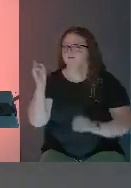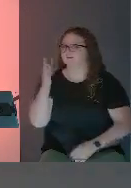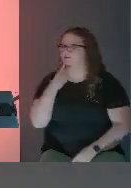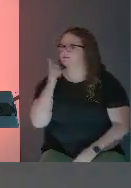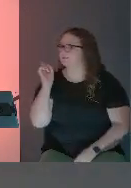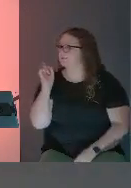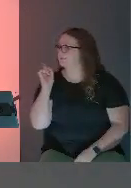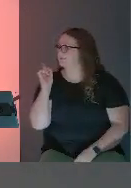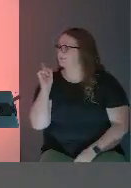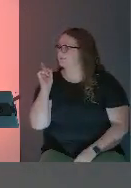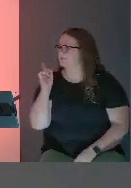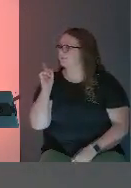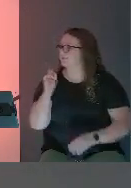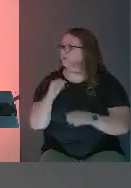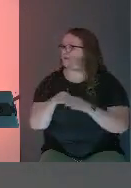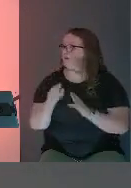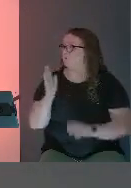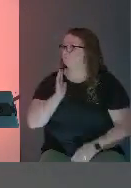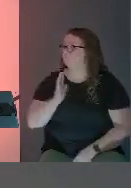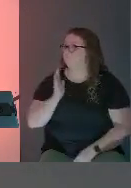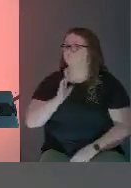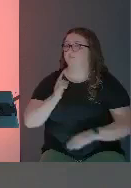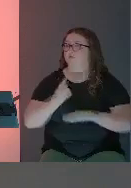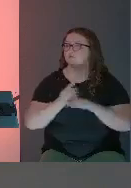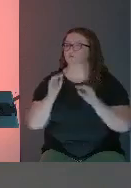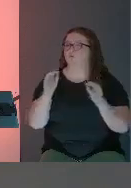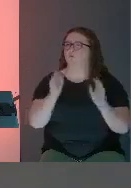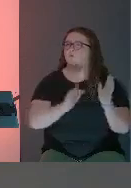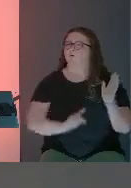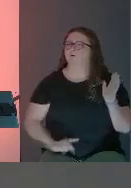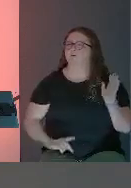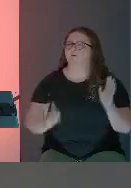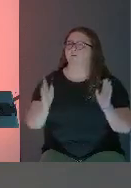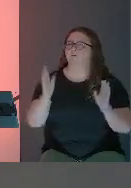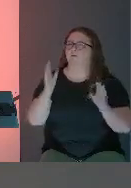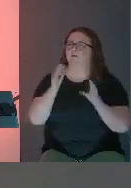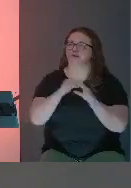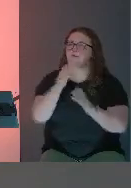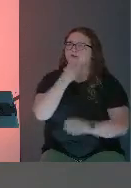days, there was no king in Israel.